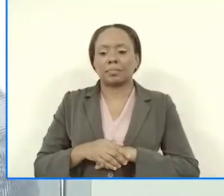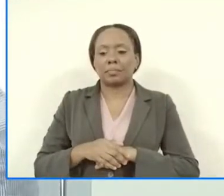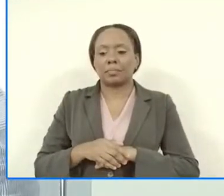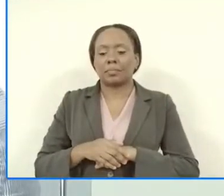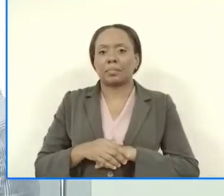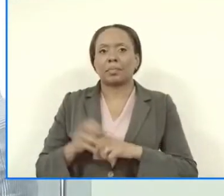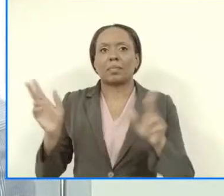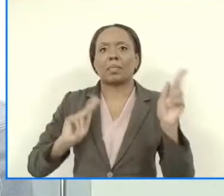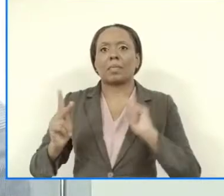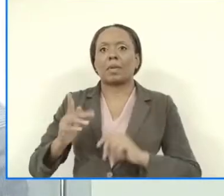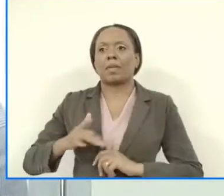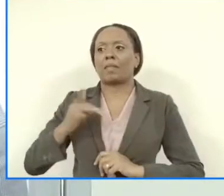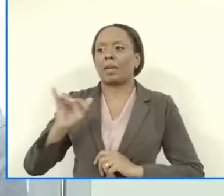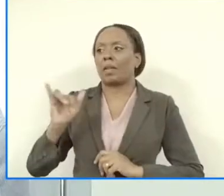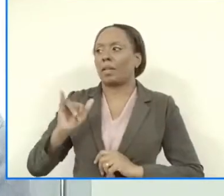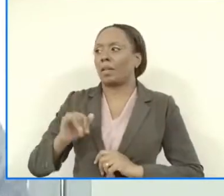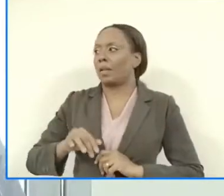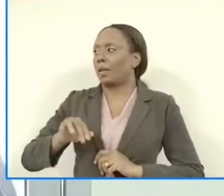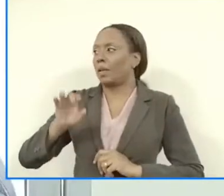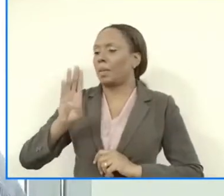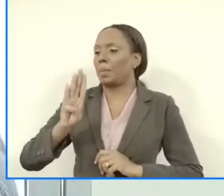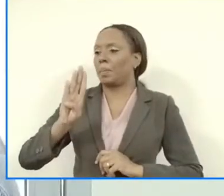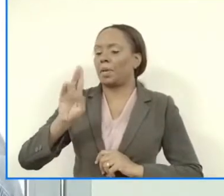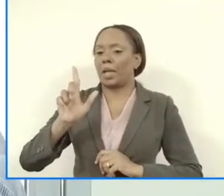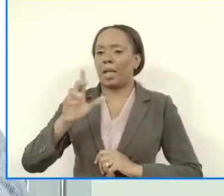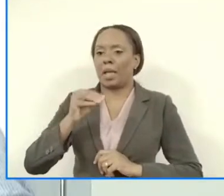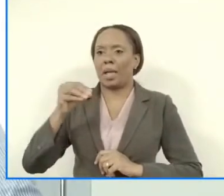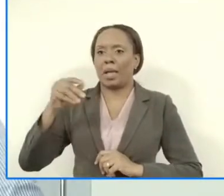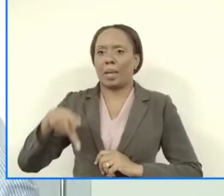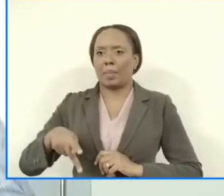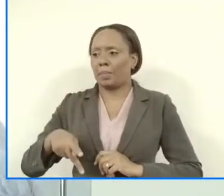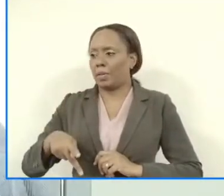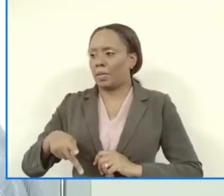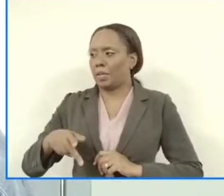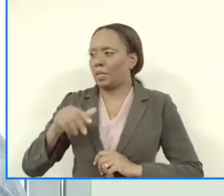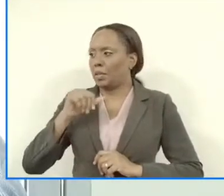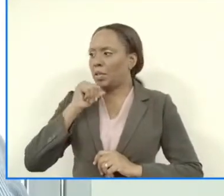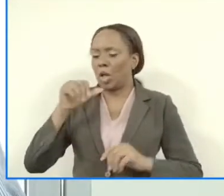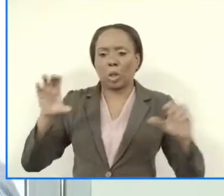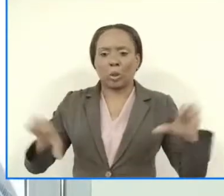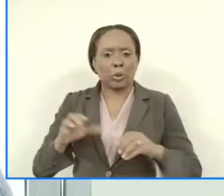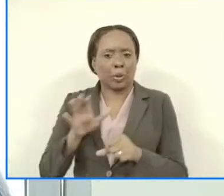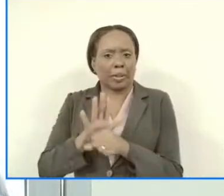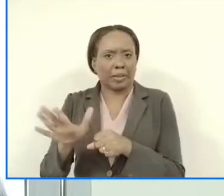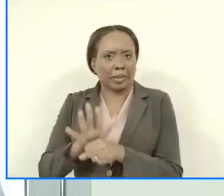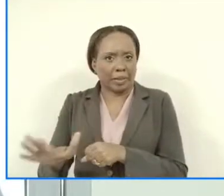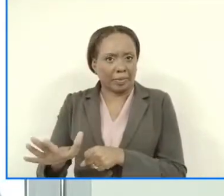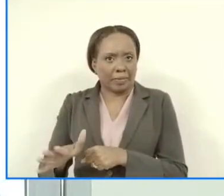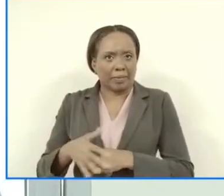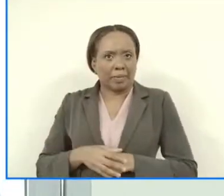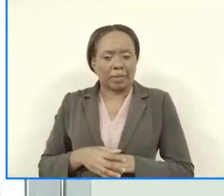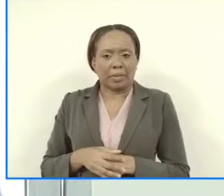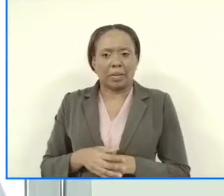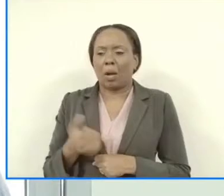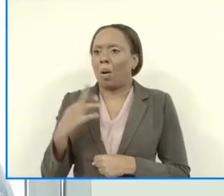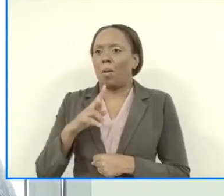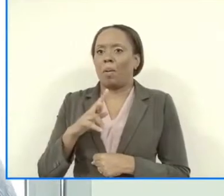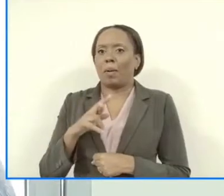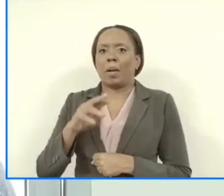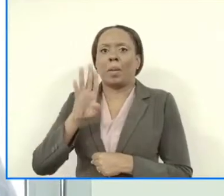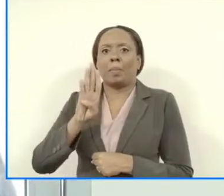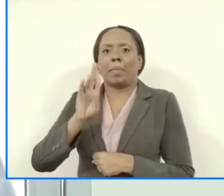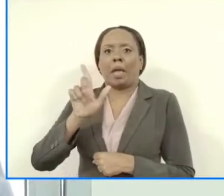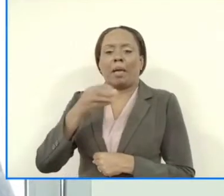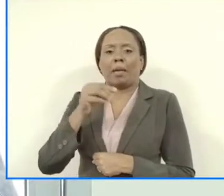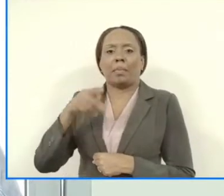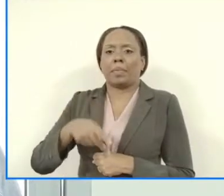your company, for use of a better phrase, may have dropped the ball or seemed a bit unprepared